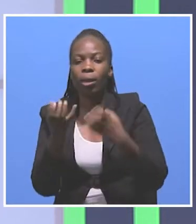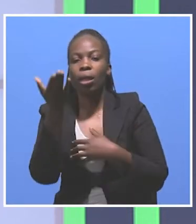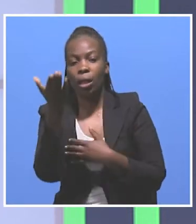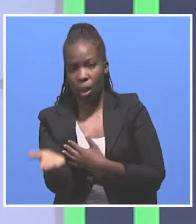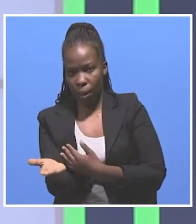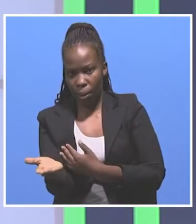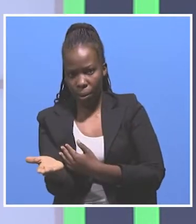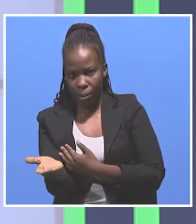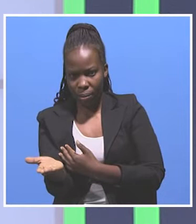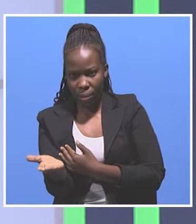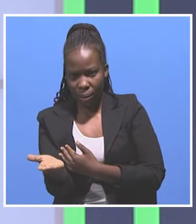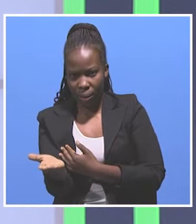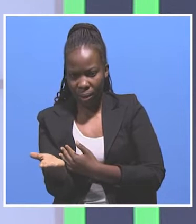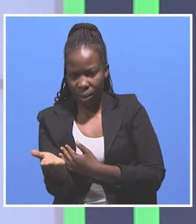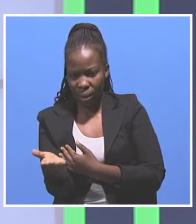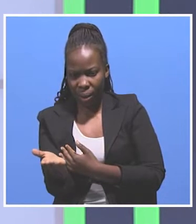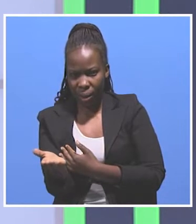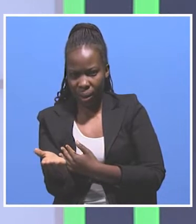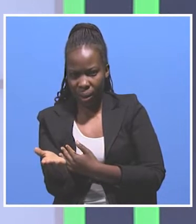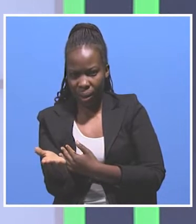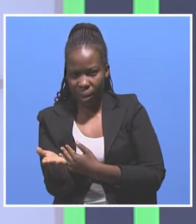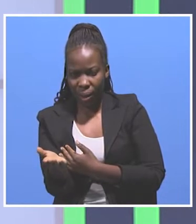By the way, they are even in marriages.